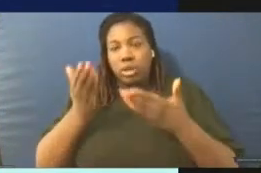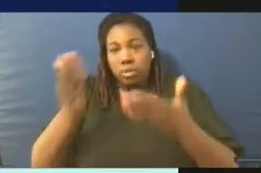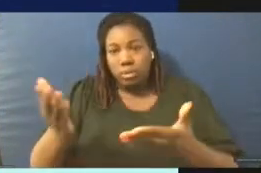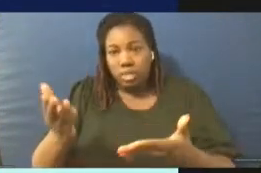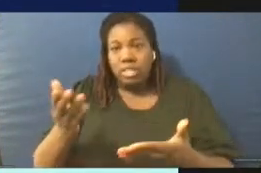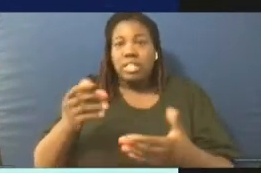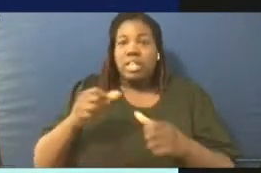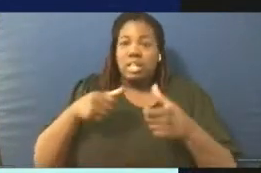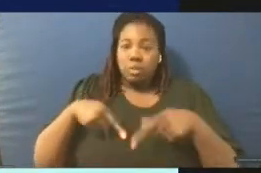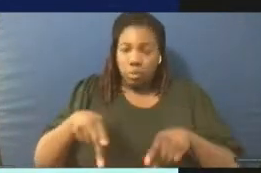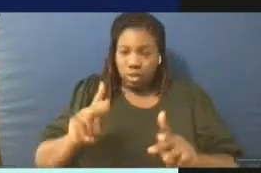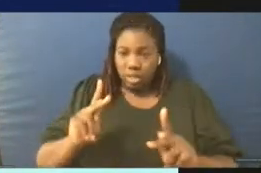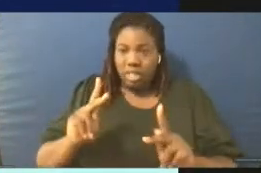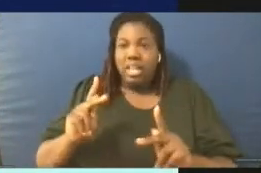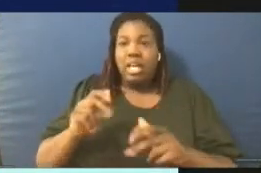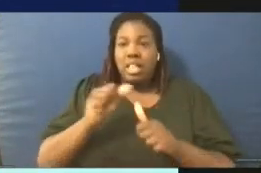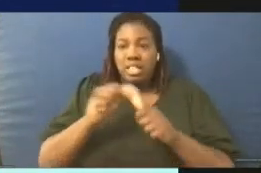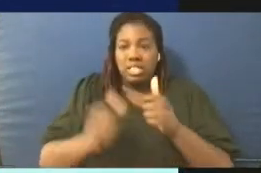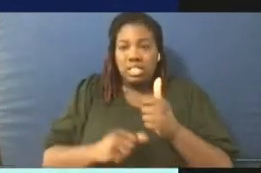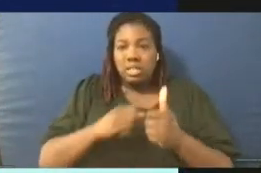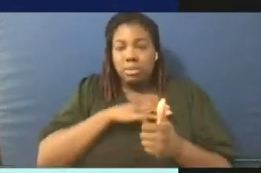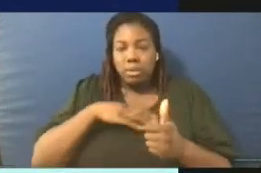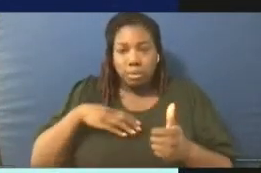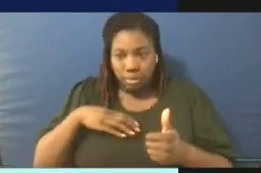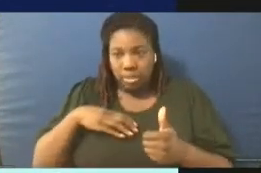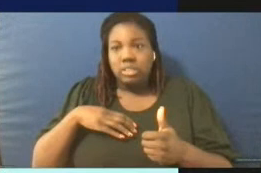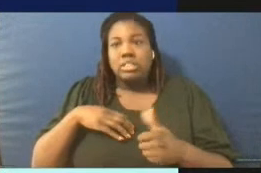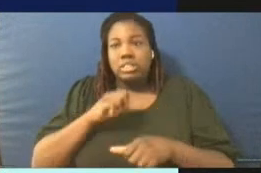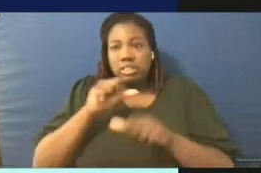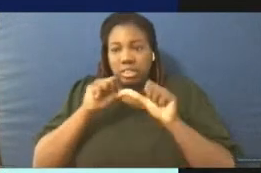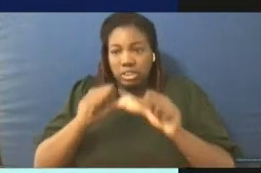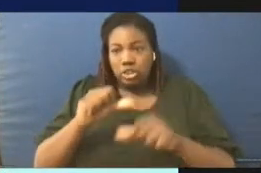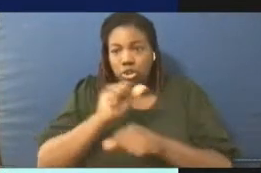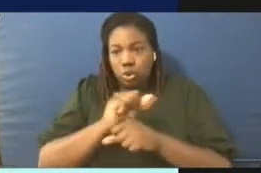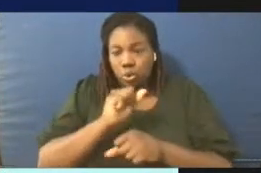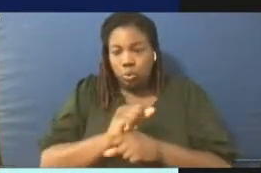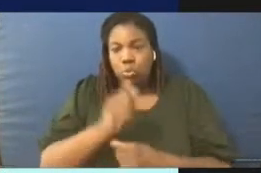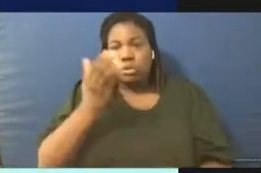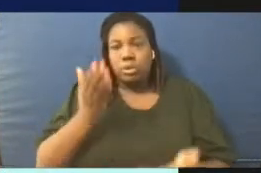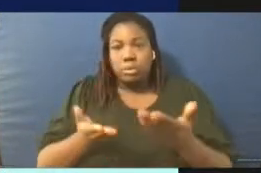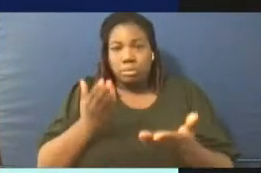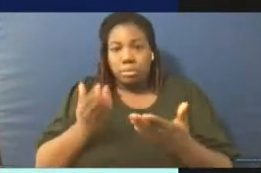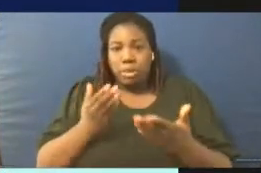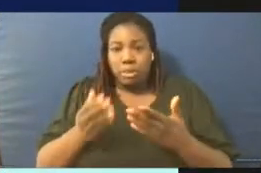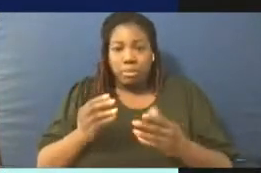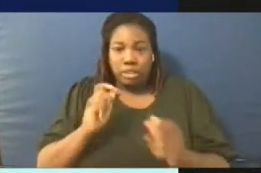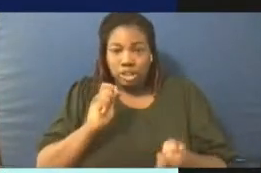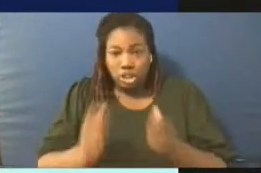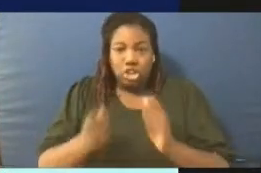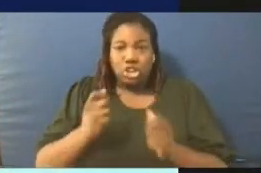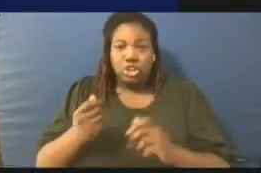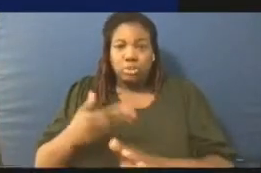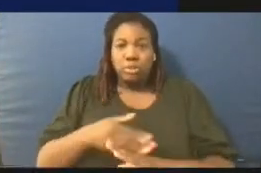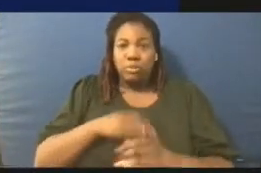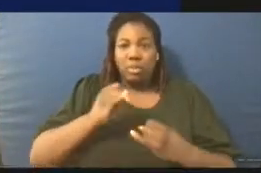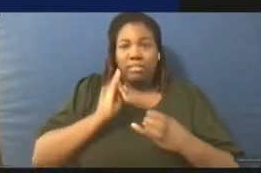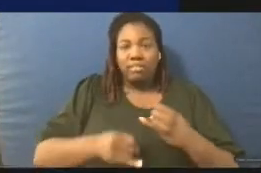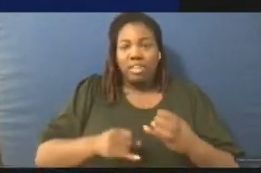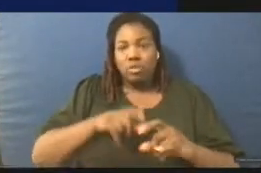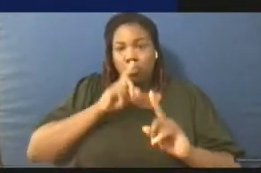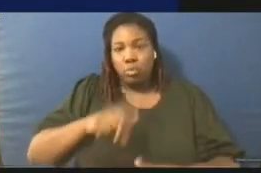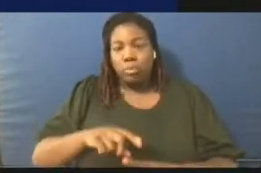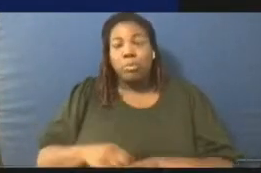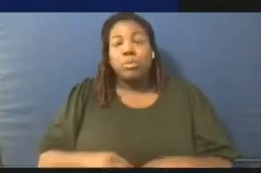on these recommendations. They may be modified before presentation and inclusion in the final report.